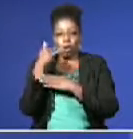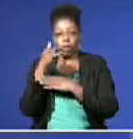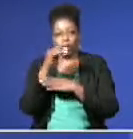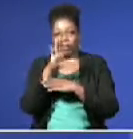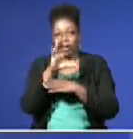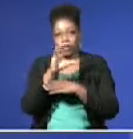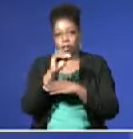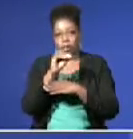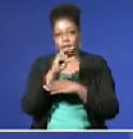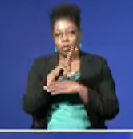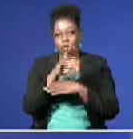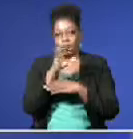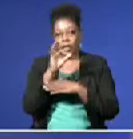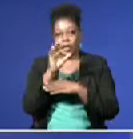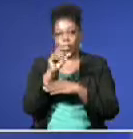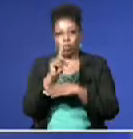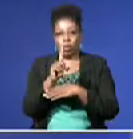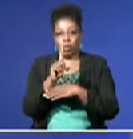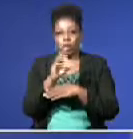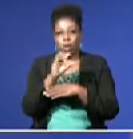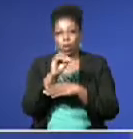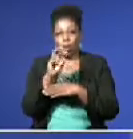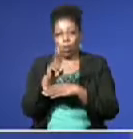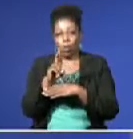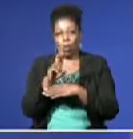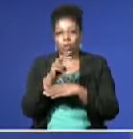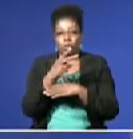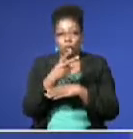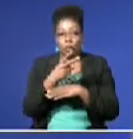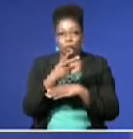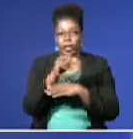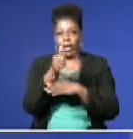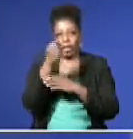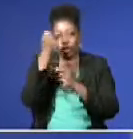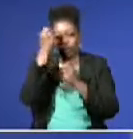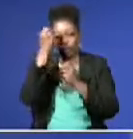502-9991 or 2 with any information they may have.